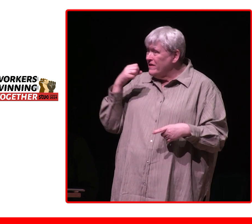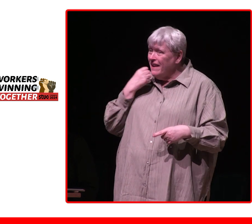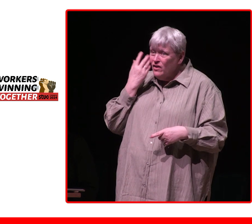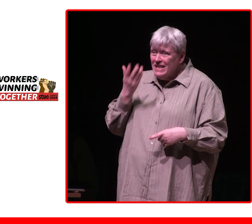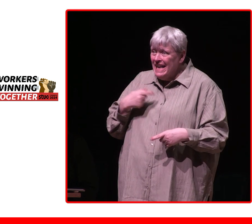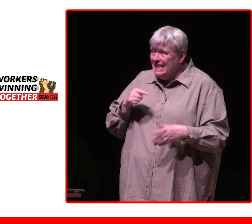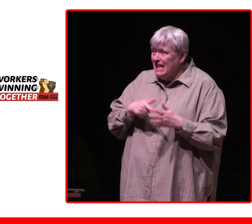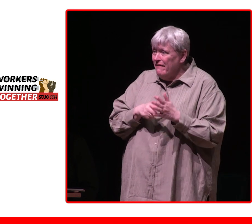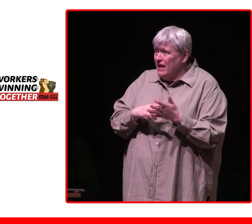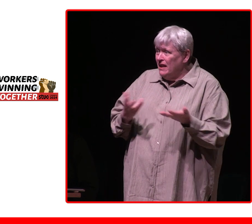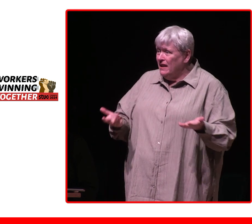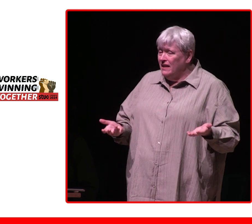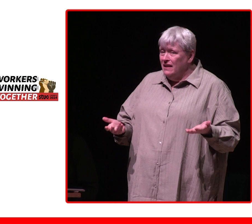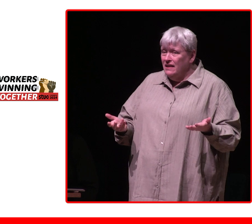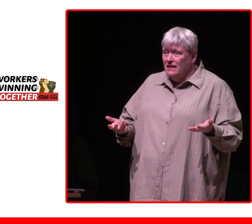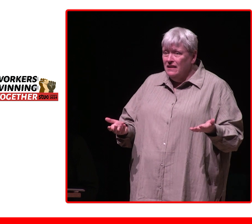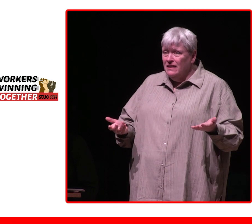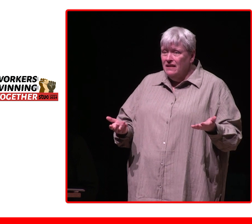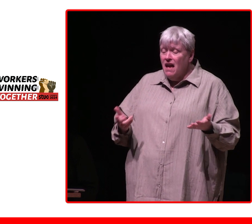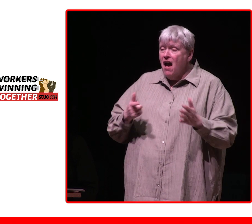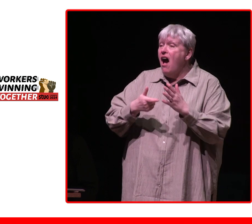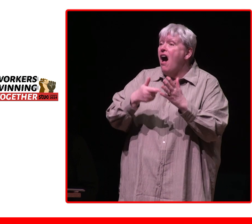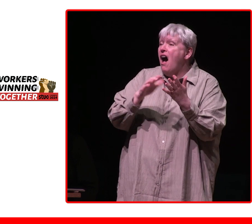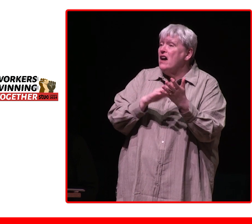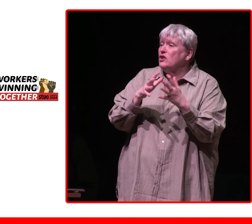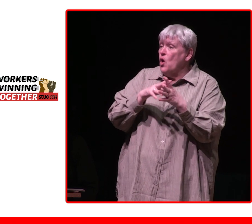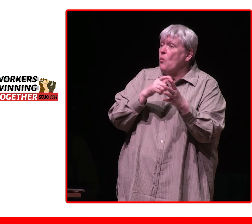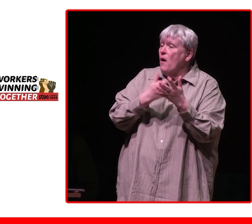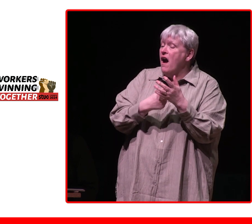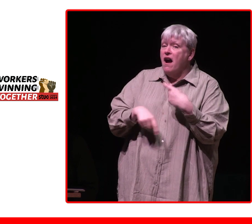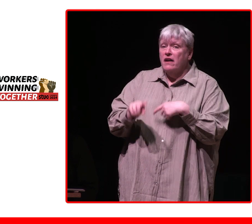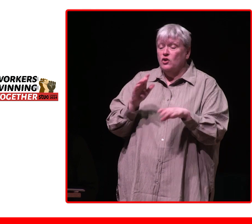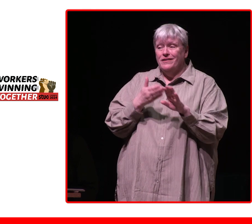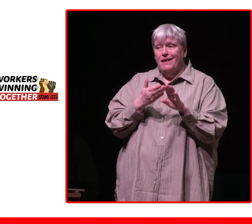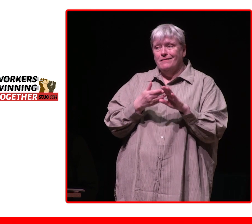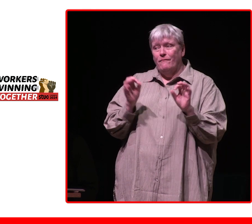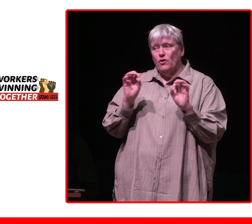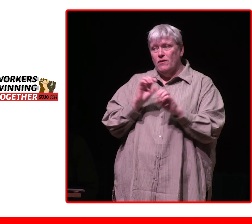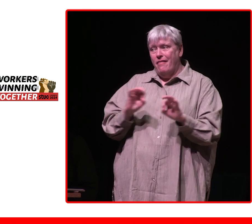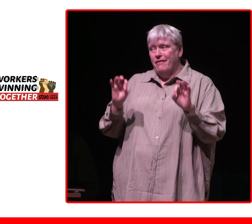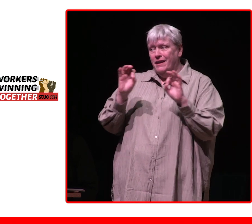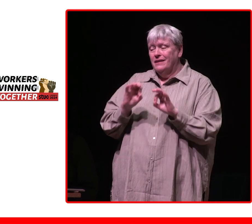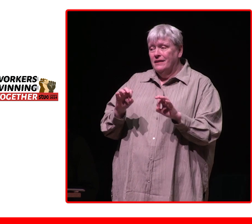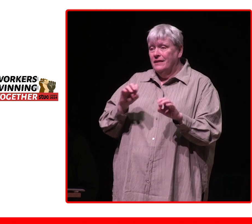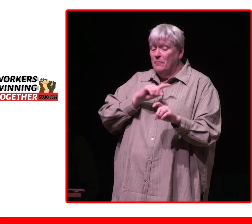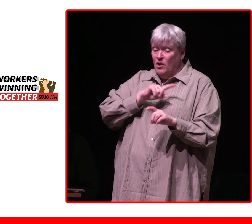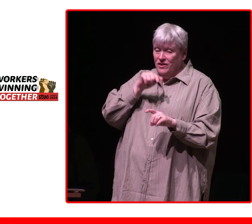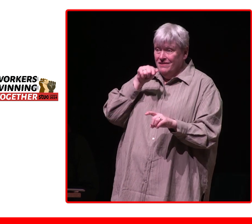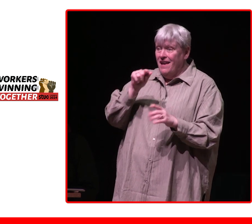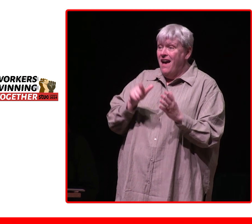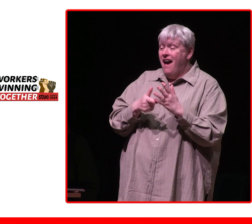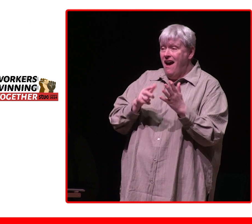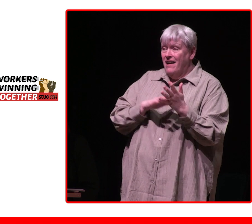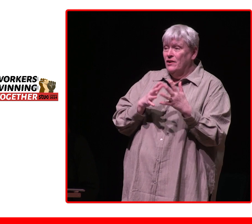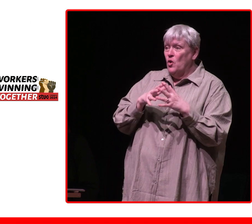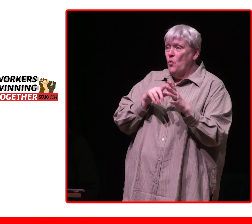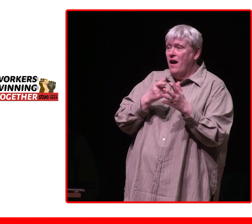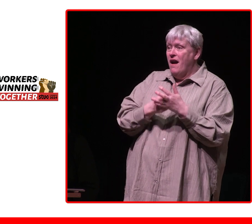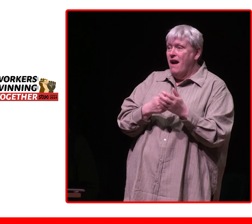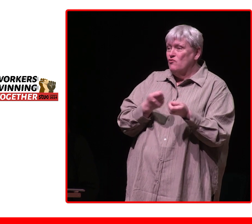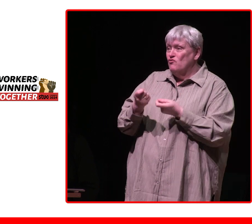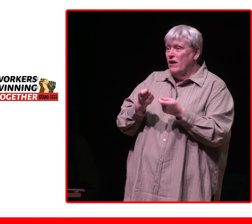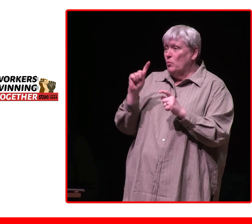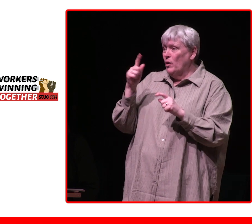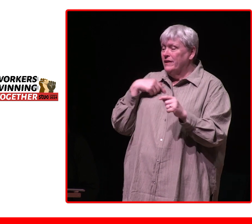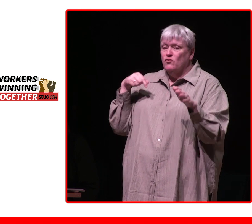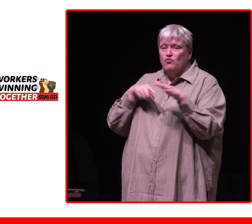day. But UNRWA aren't being targeted for nothing, because UNRWA run the refugee camps, not